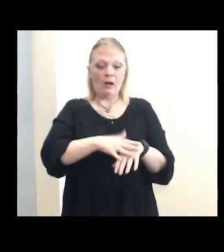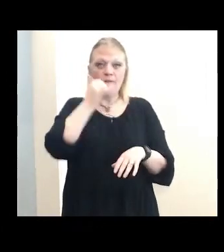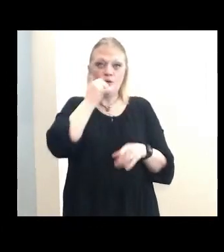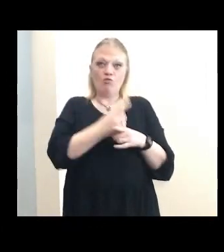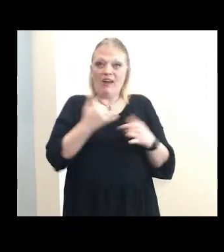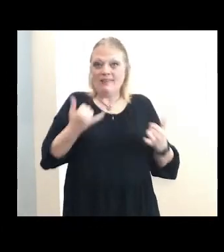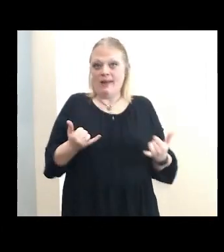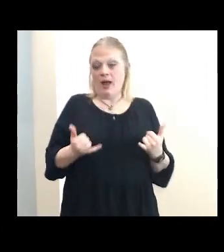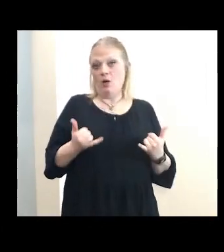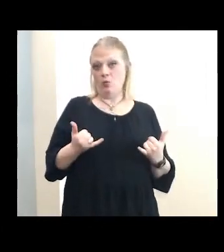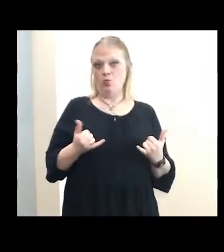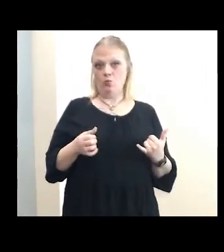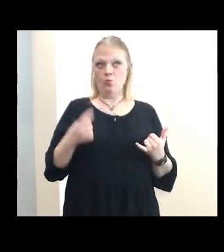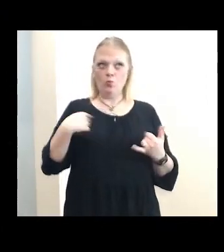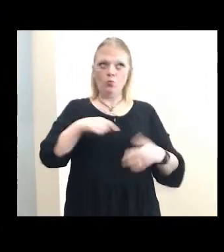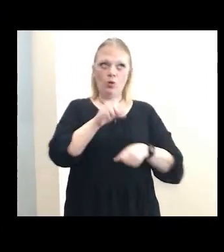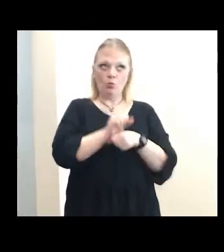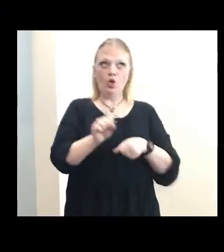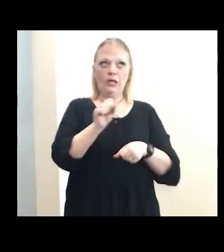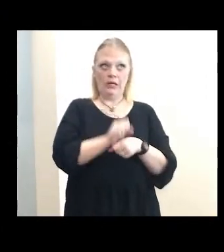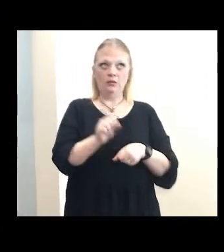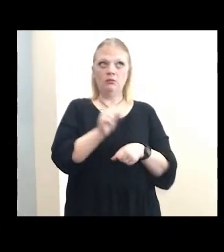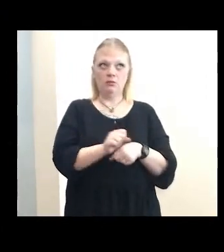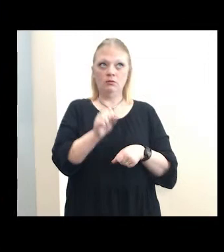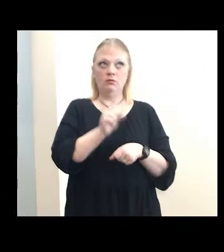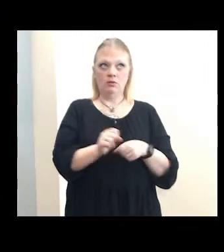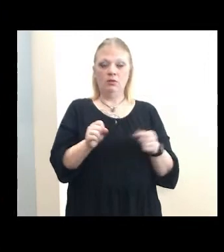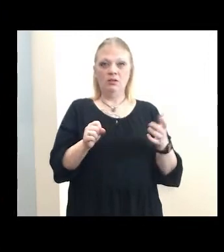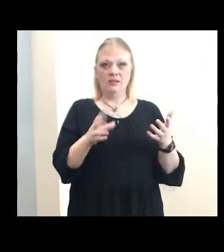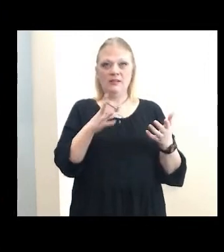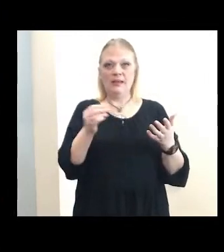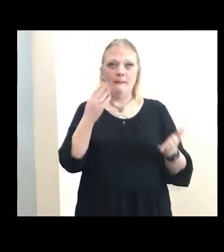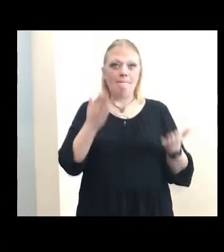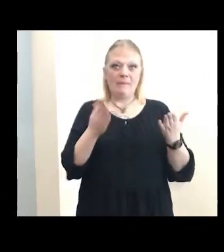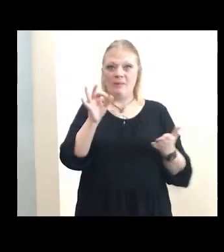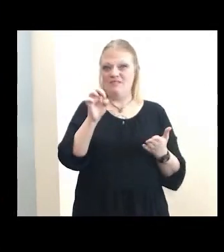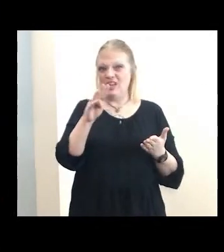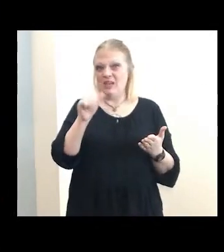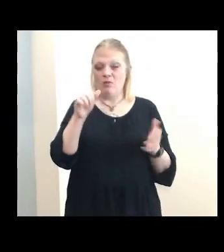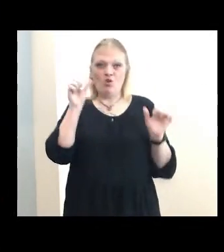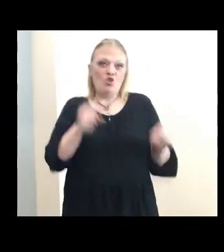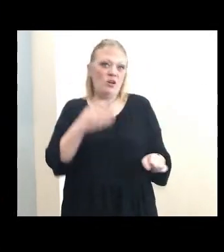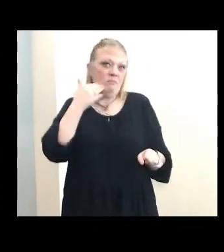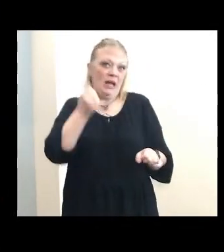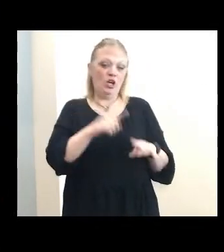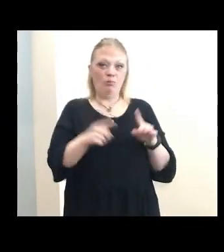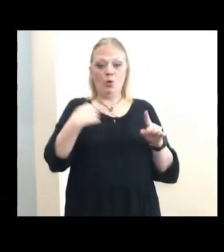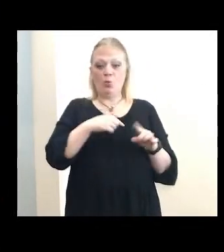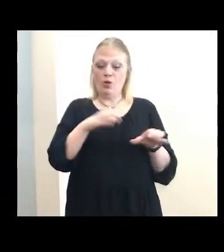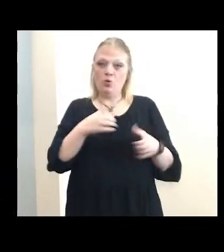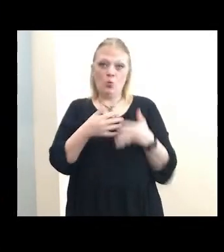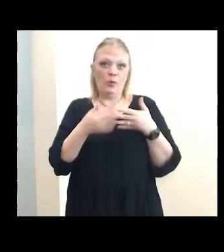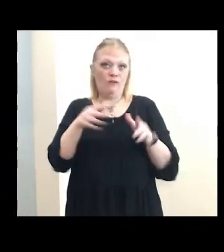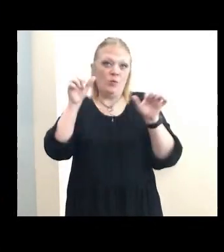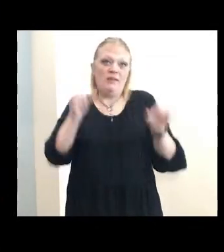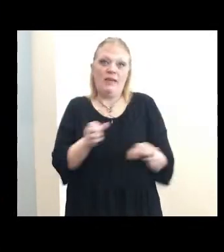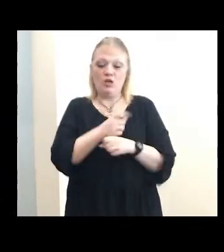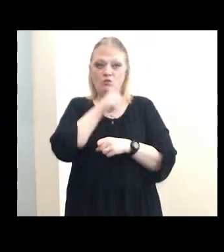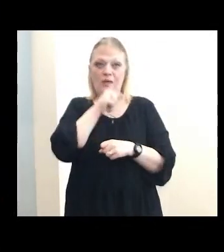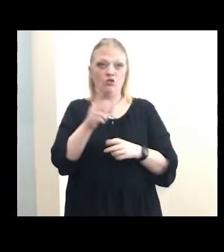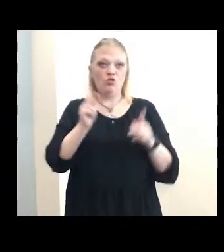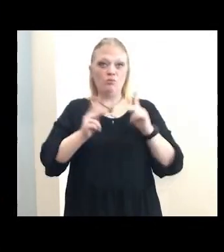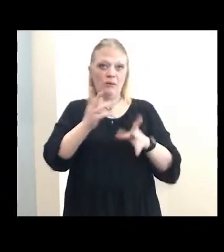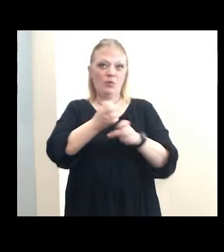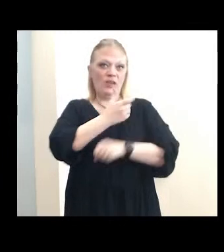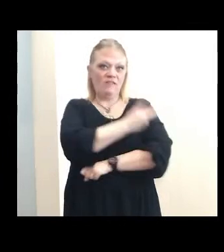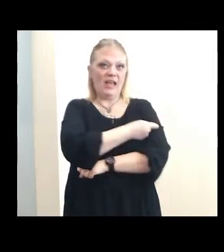now. So we're working it, and maybe FEMA could have done a better job, but we're doing what we can to ensure more people get